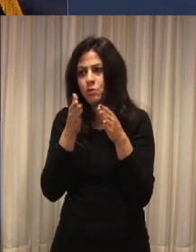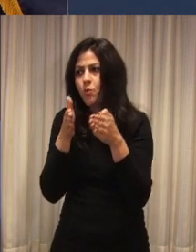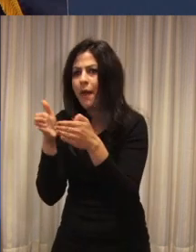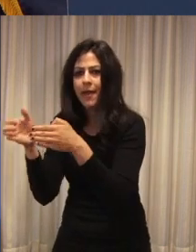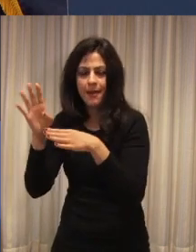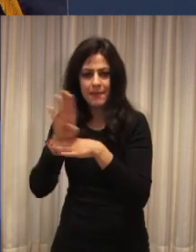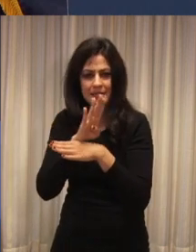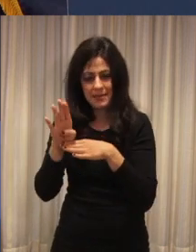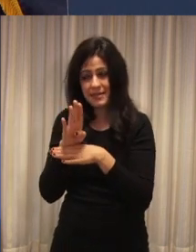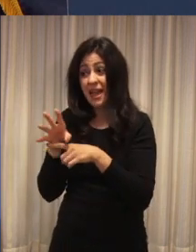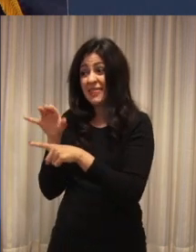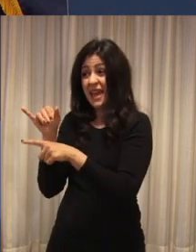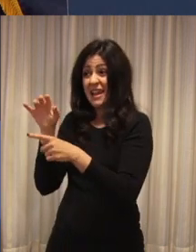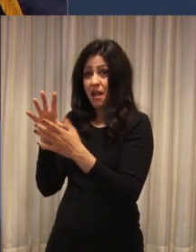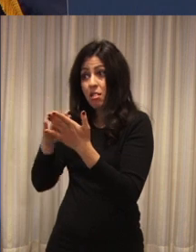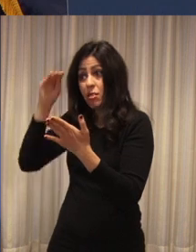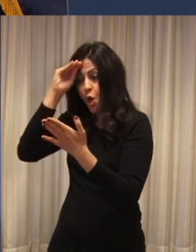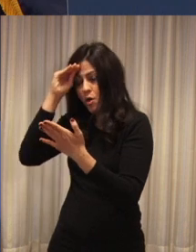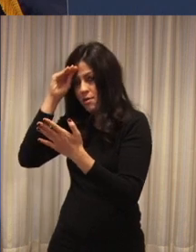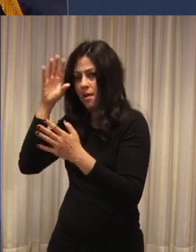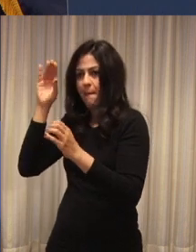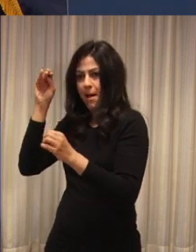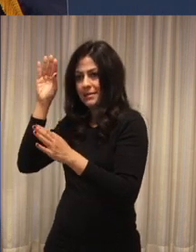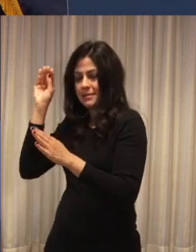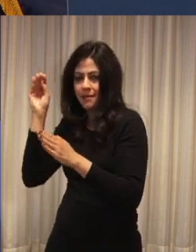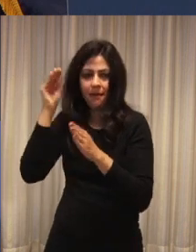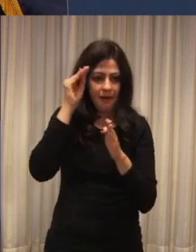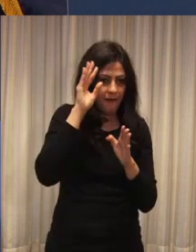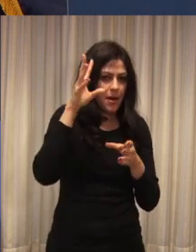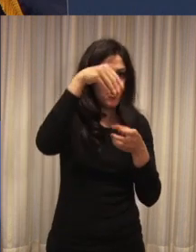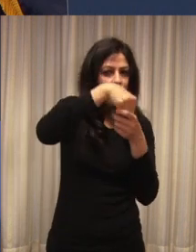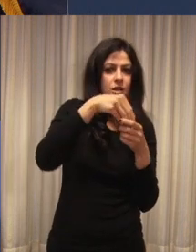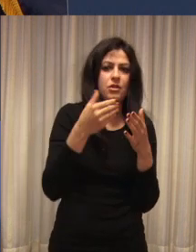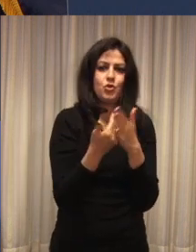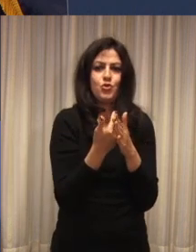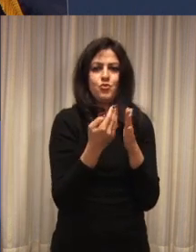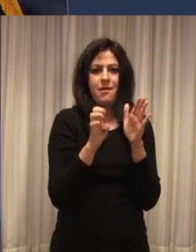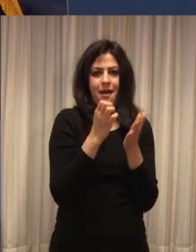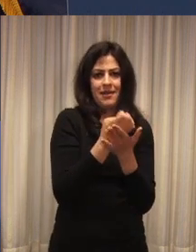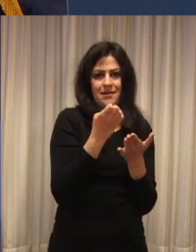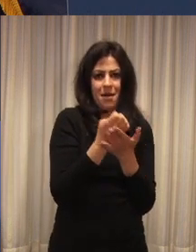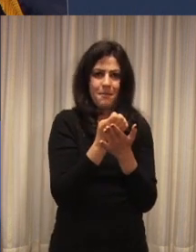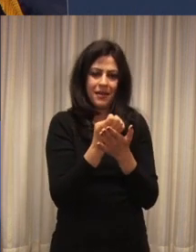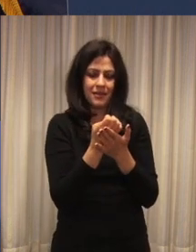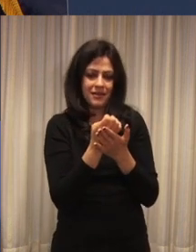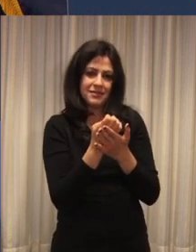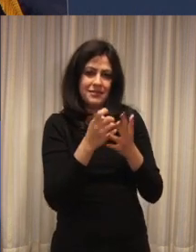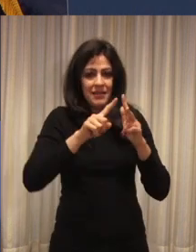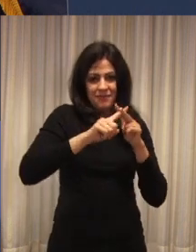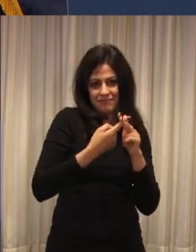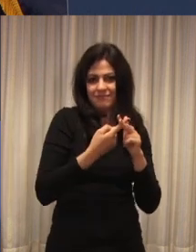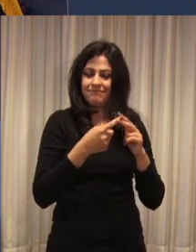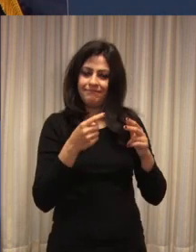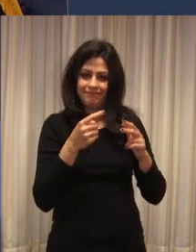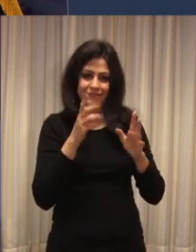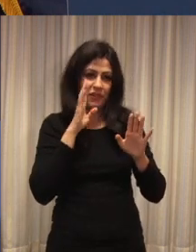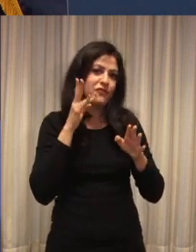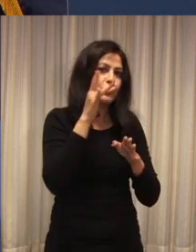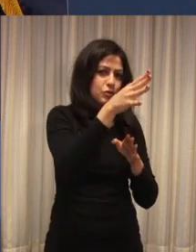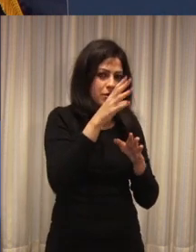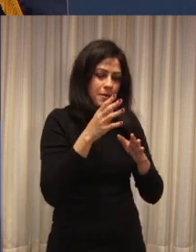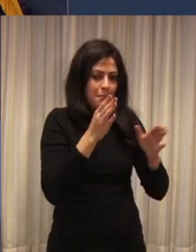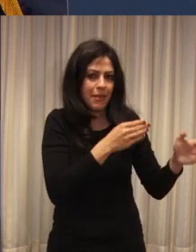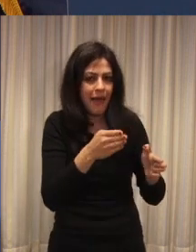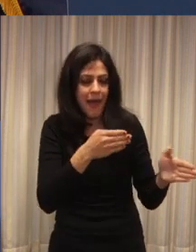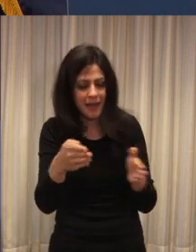economic recovery through our resilience initiative. And I'm confident, based on what we saw already, that we will be able to do